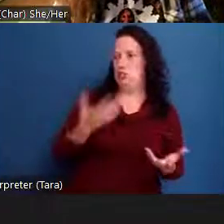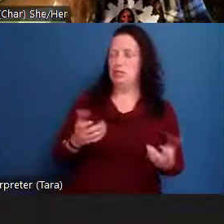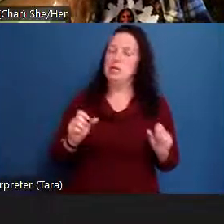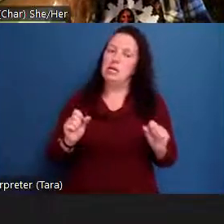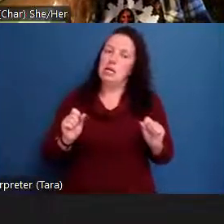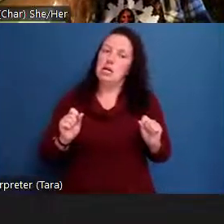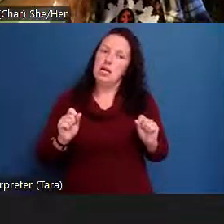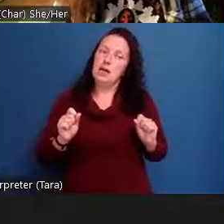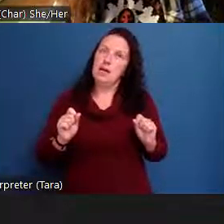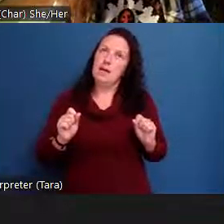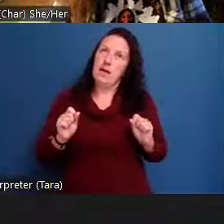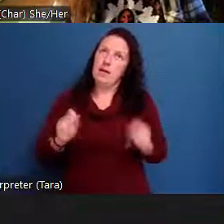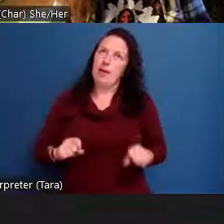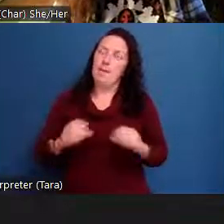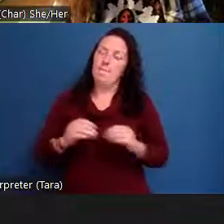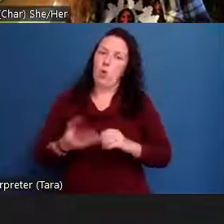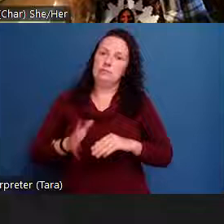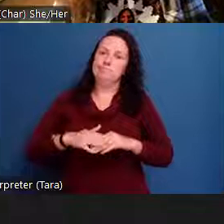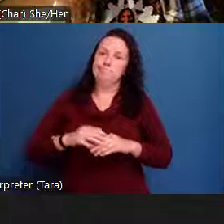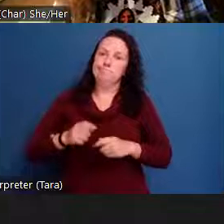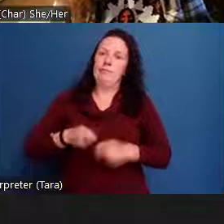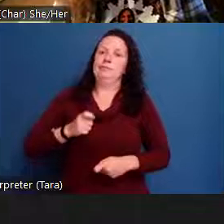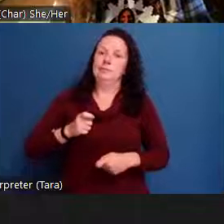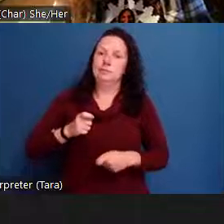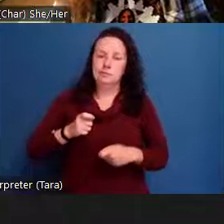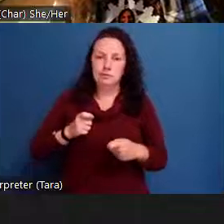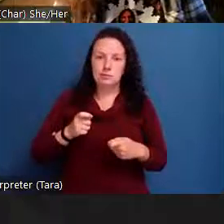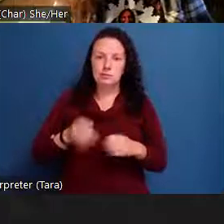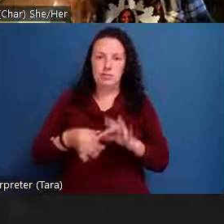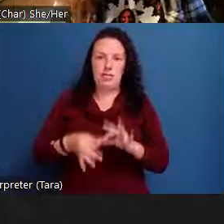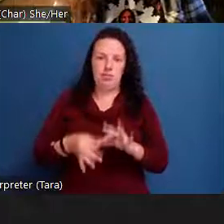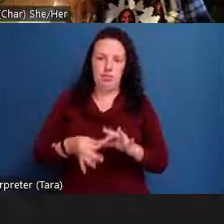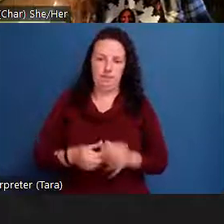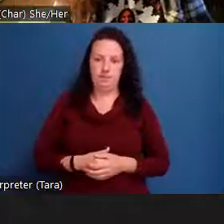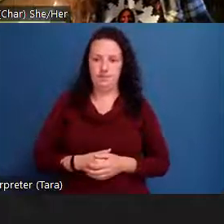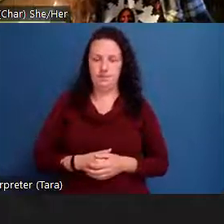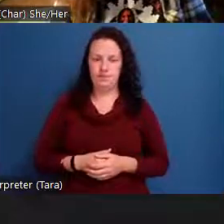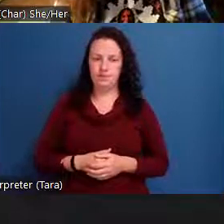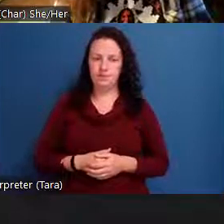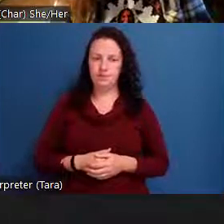put tension on already tense relationships. So I think